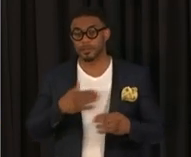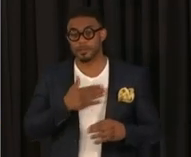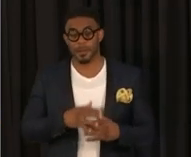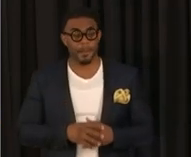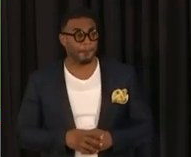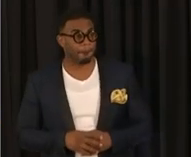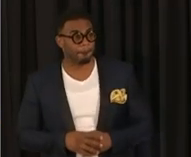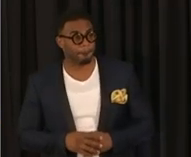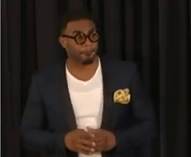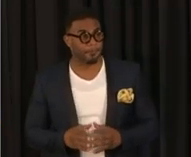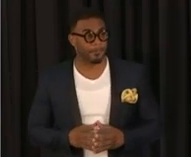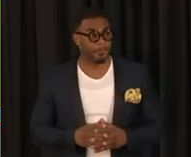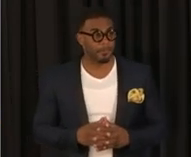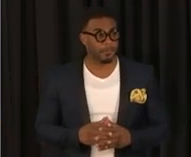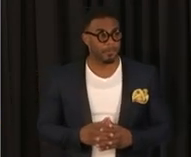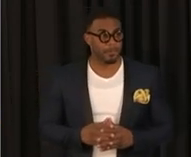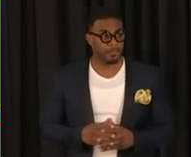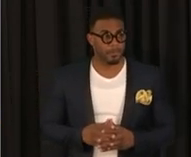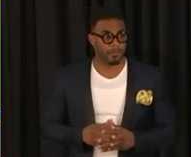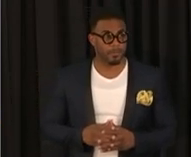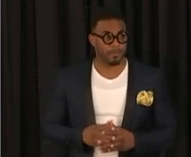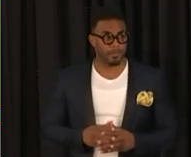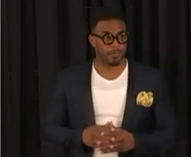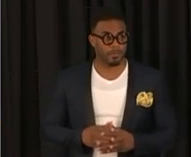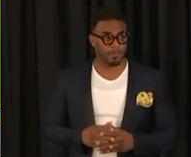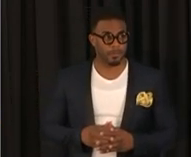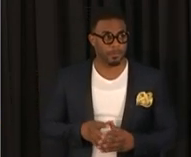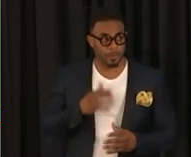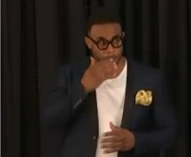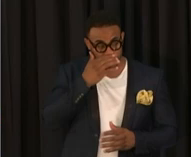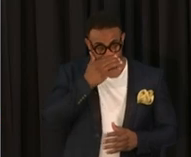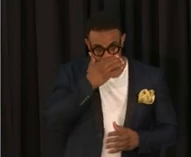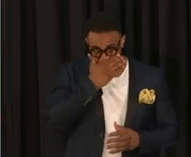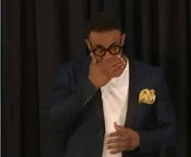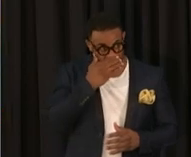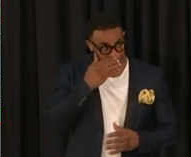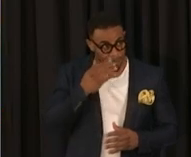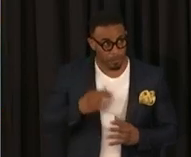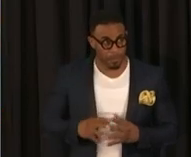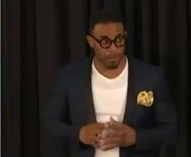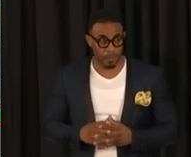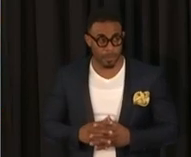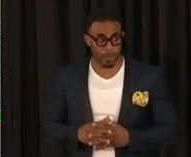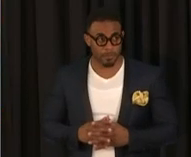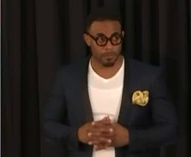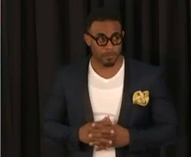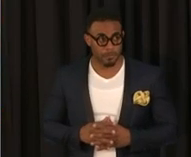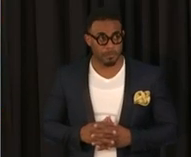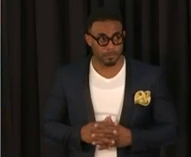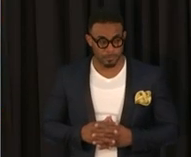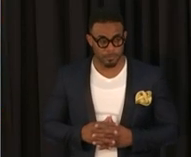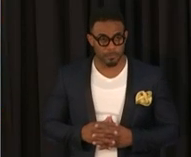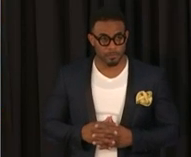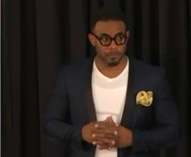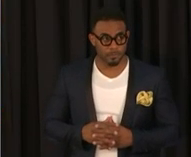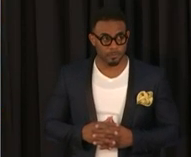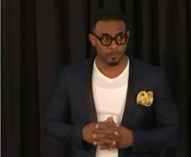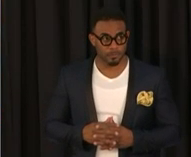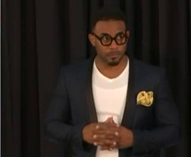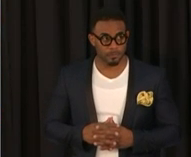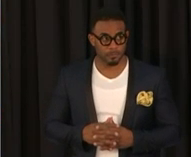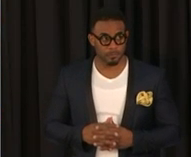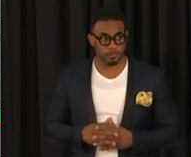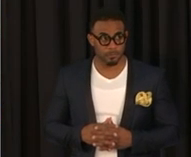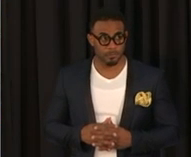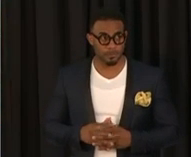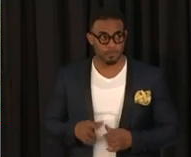Next slide, please. Next slide. Oh, sorry.